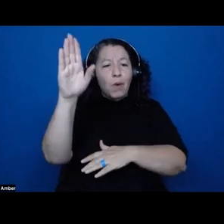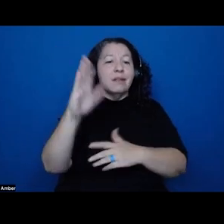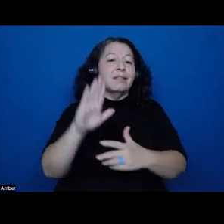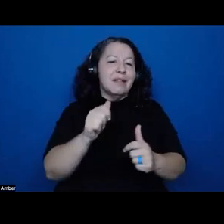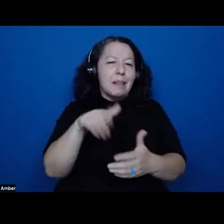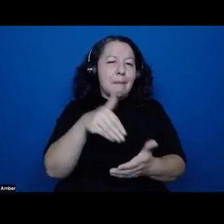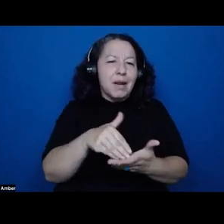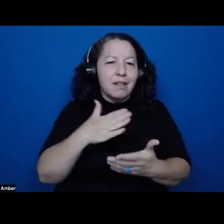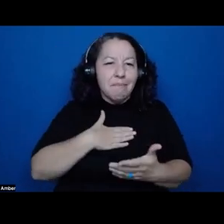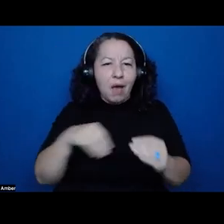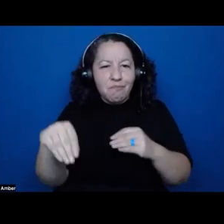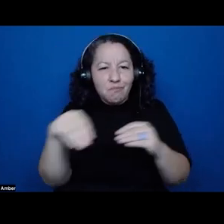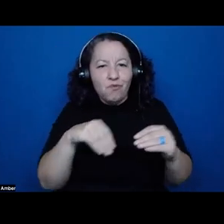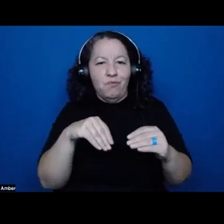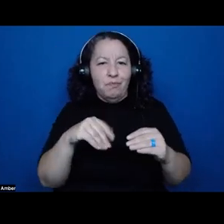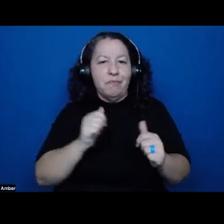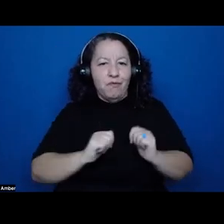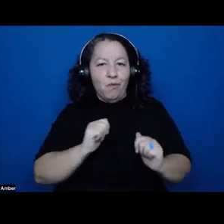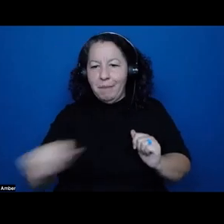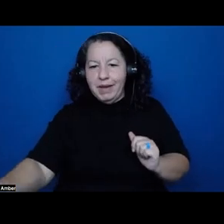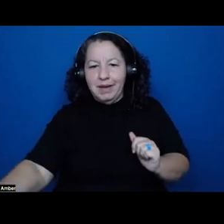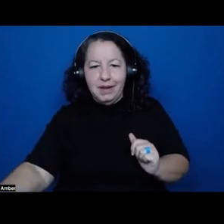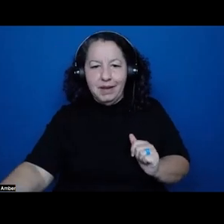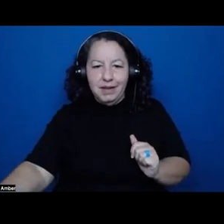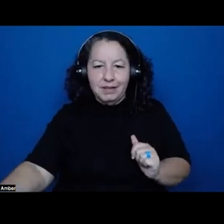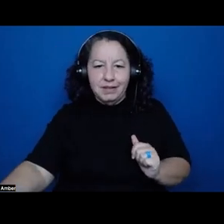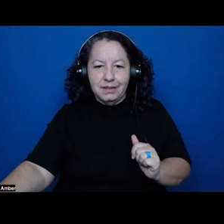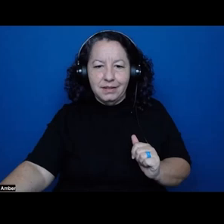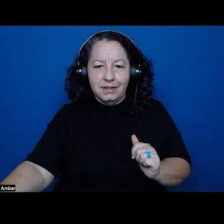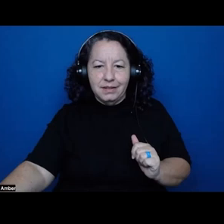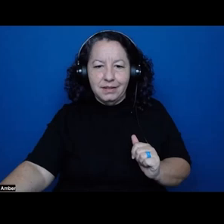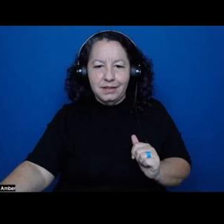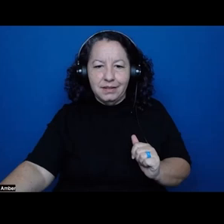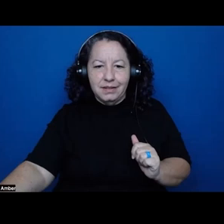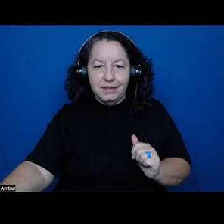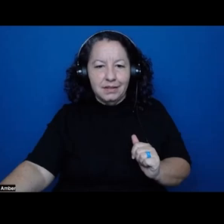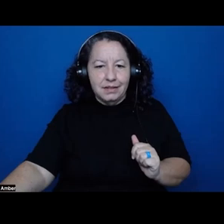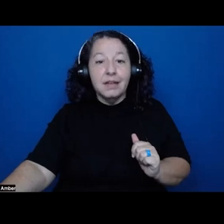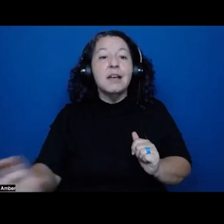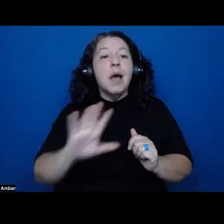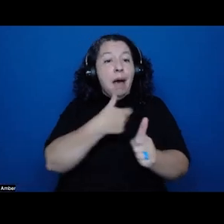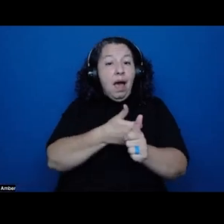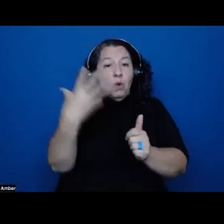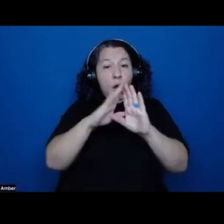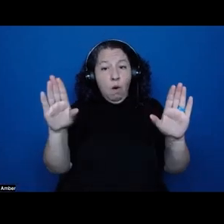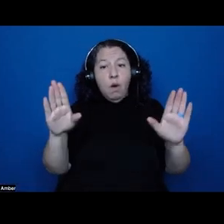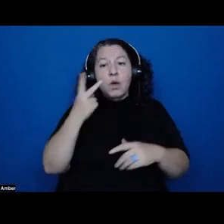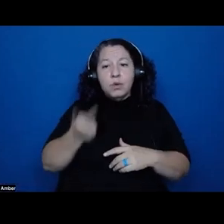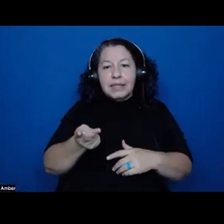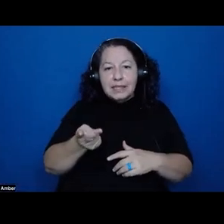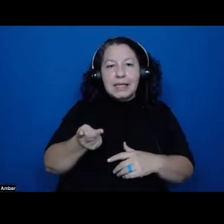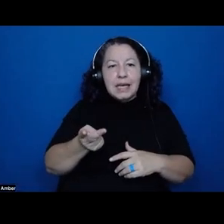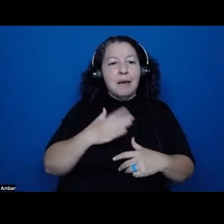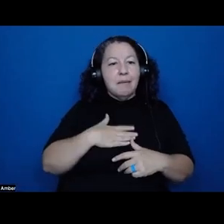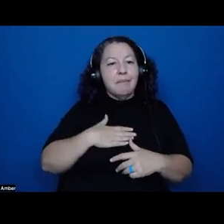beautiful kind of light coming down from the skylight. And then behind me is a white wall where there's an installation of my